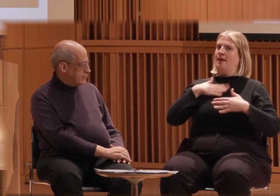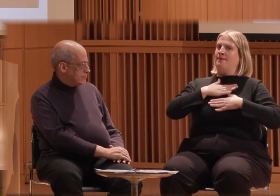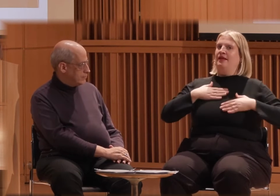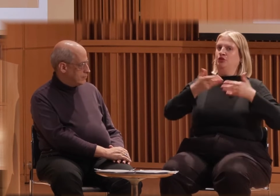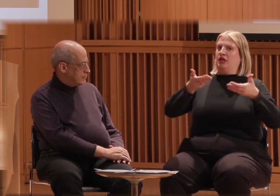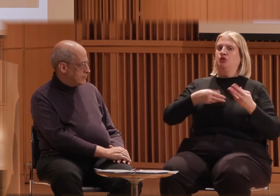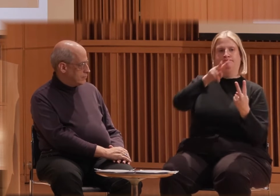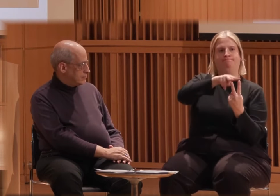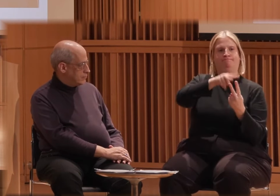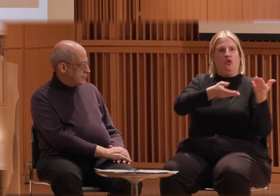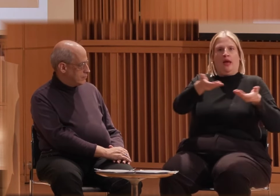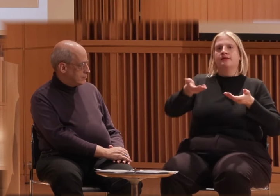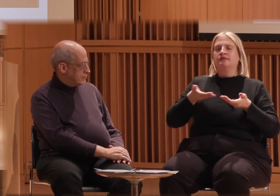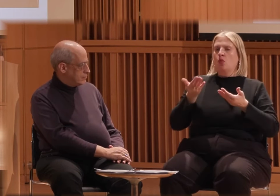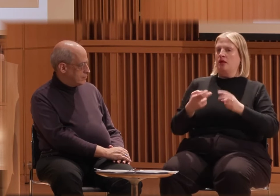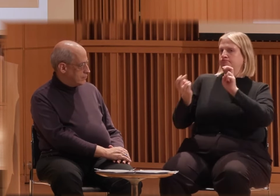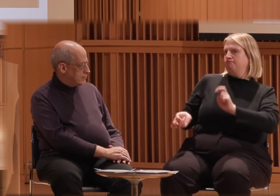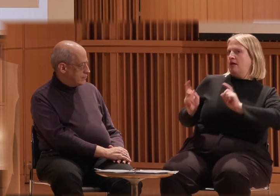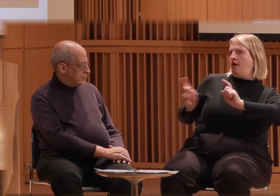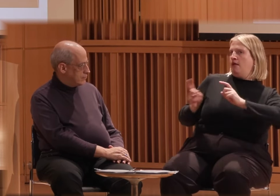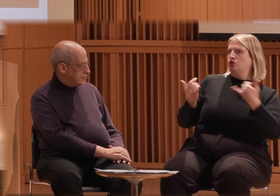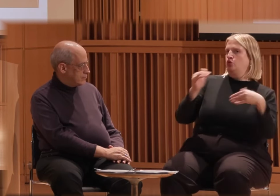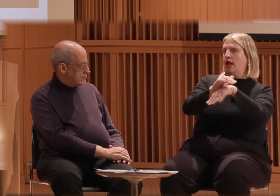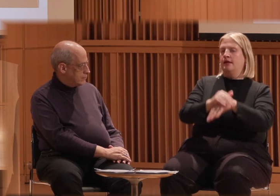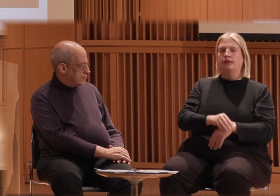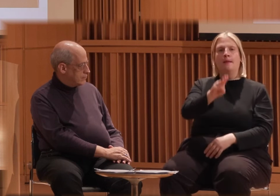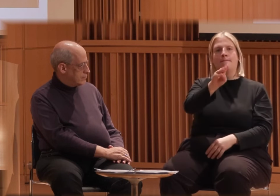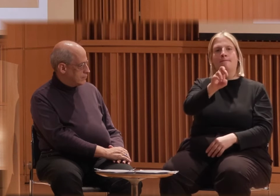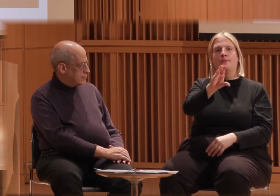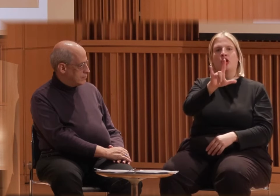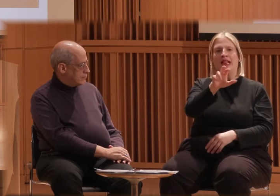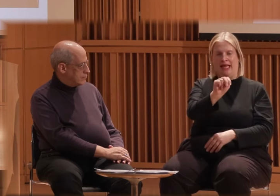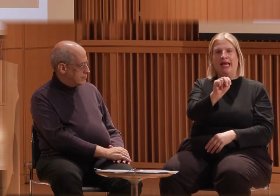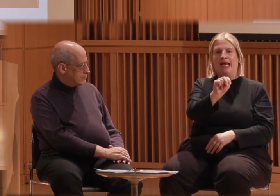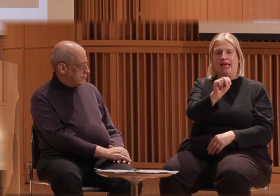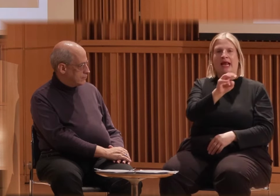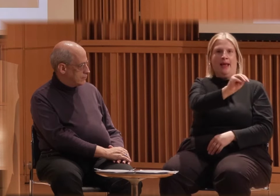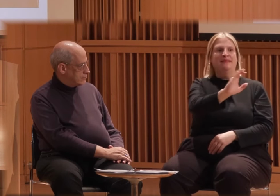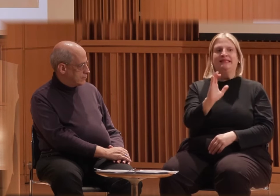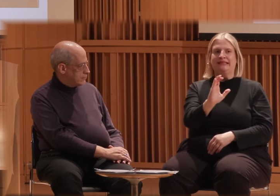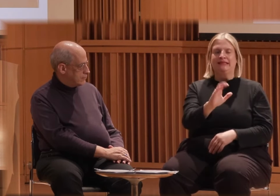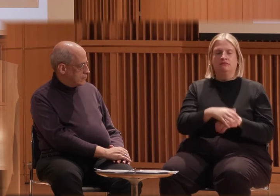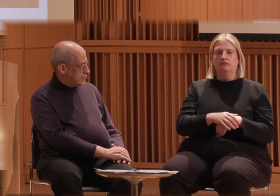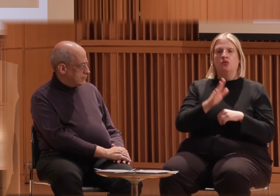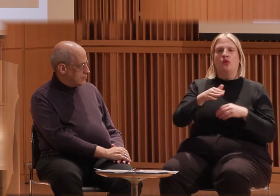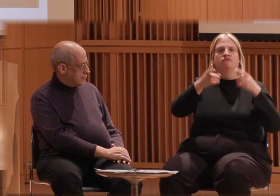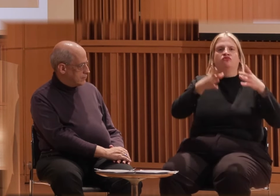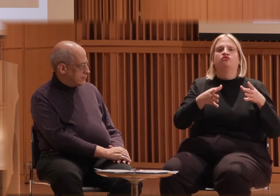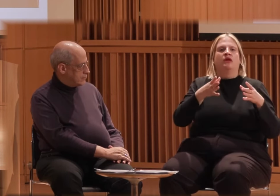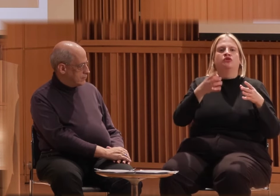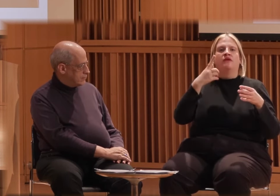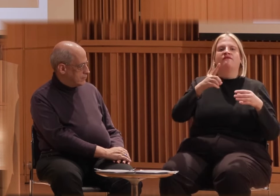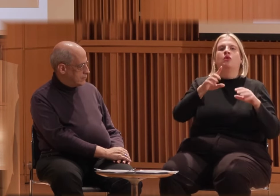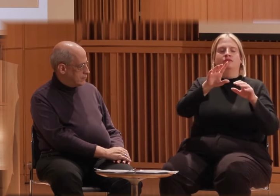the two guests who will be in conversation tonight. Merlin Chowkwanyun is the Donald Gemson Professor of Sociomedical